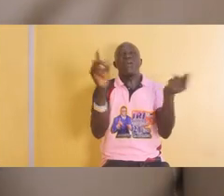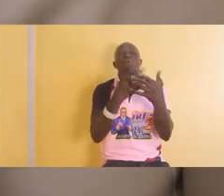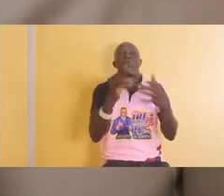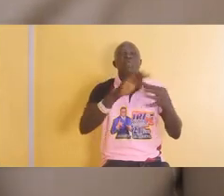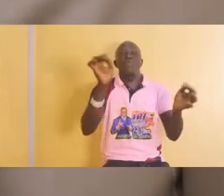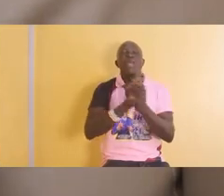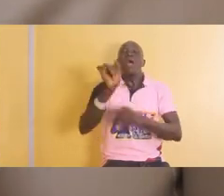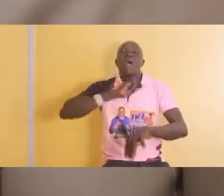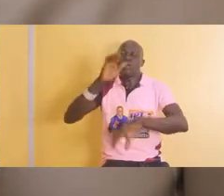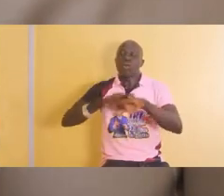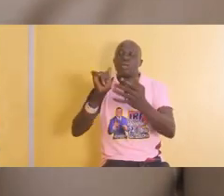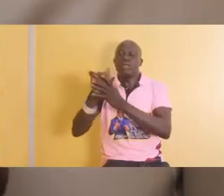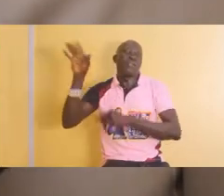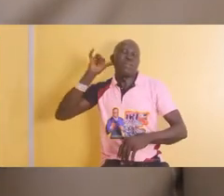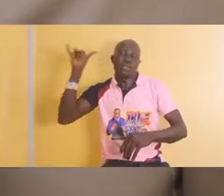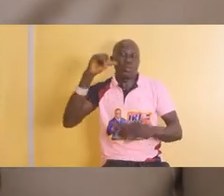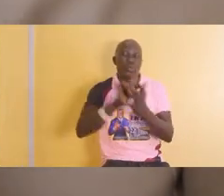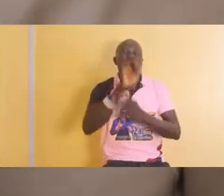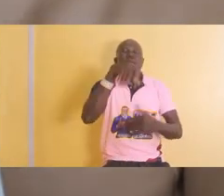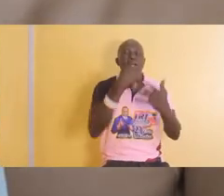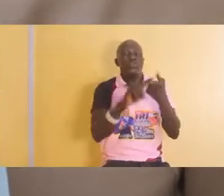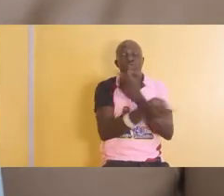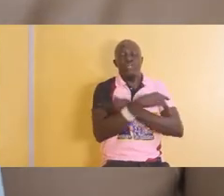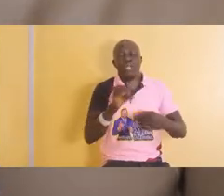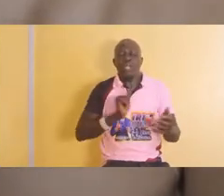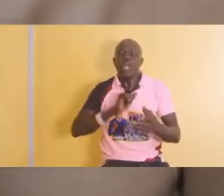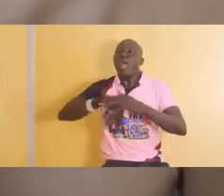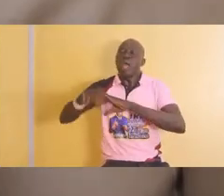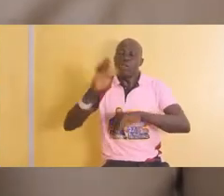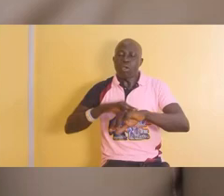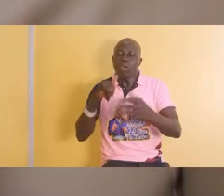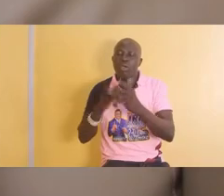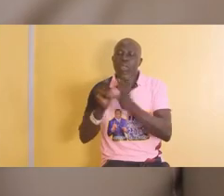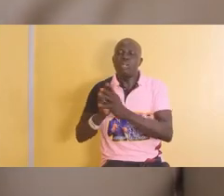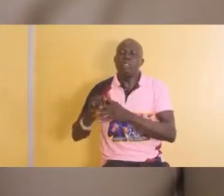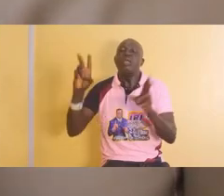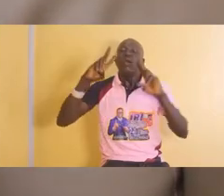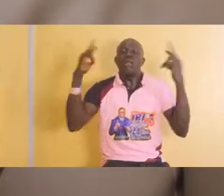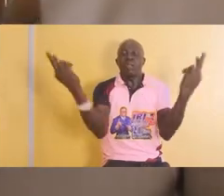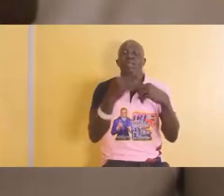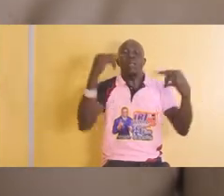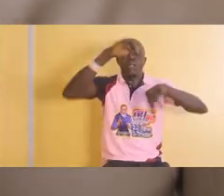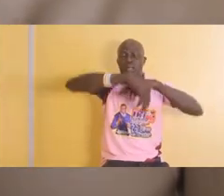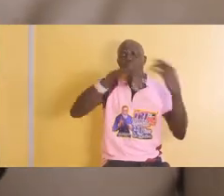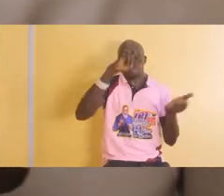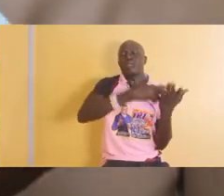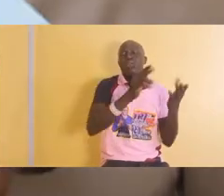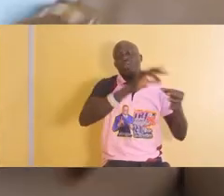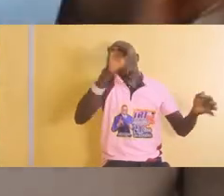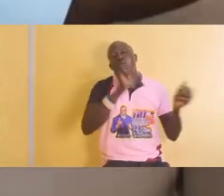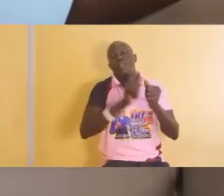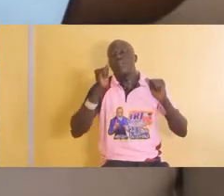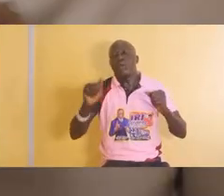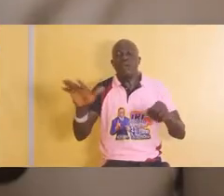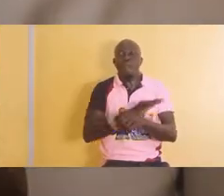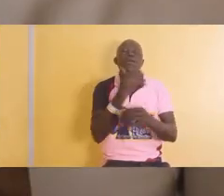mo pe ta ni oru agbara sugbon leyi ah mo pe ni oru e meme mo o de ma ni agbara